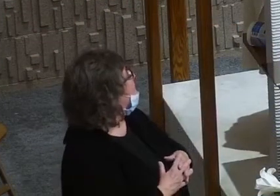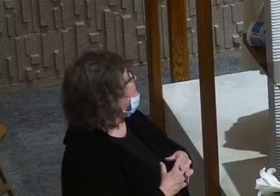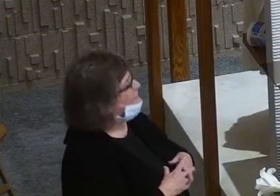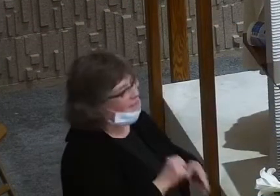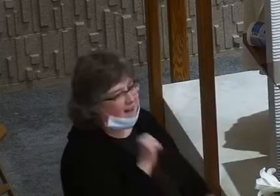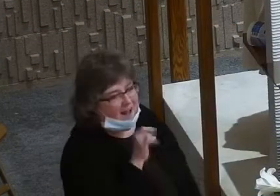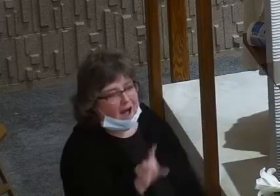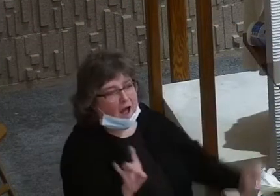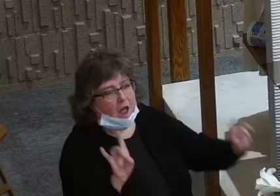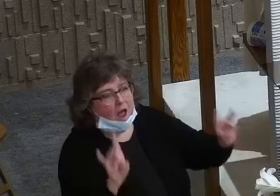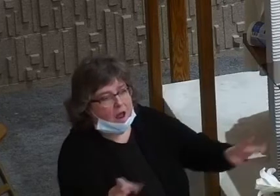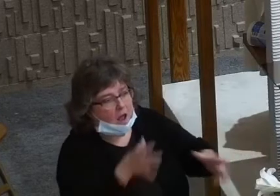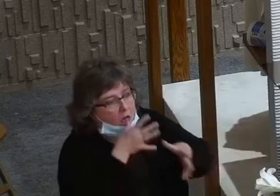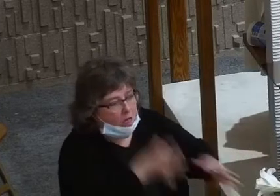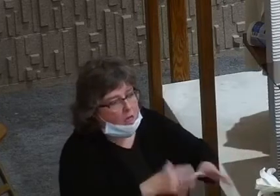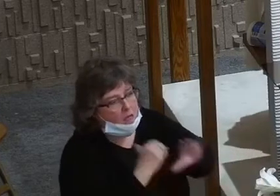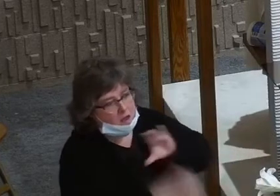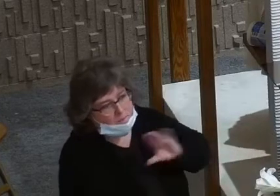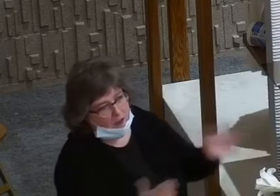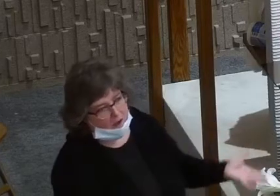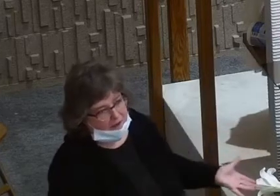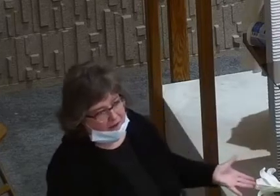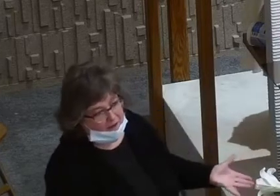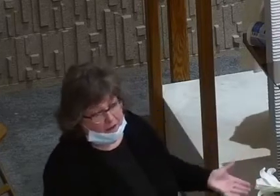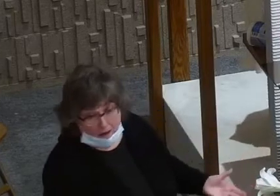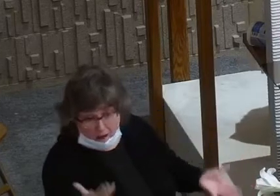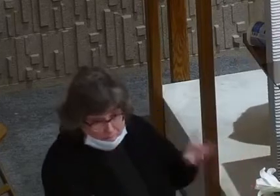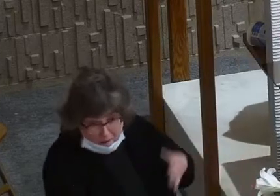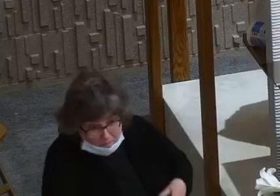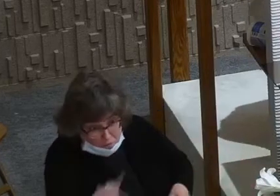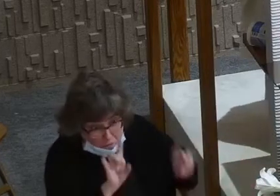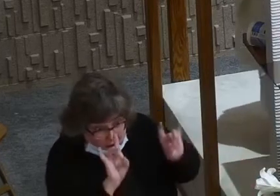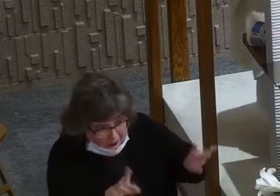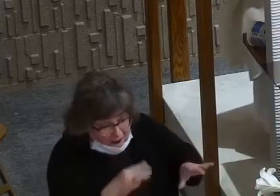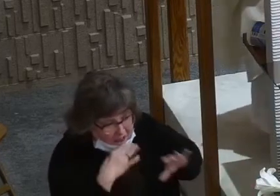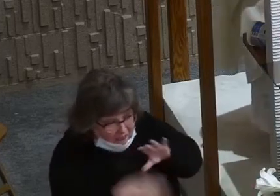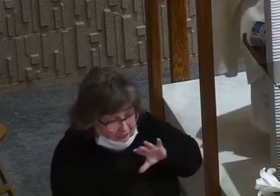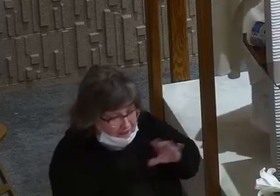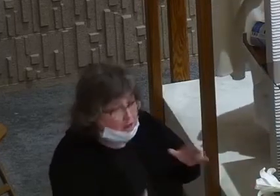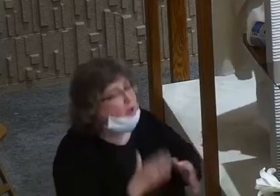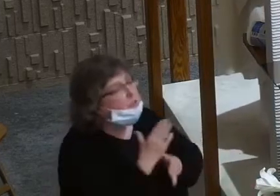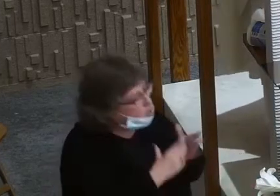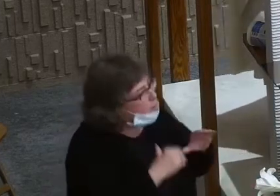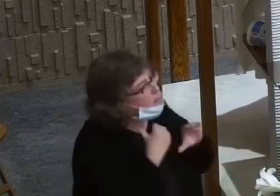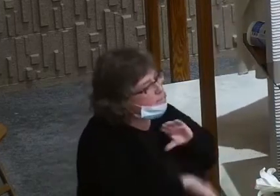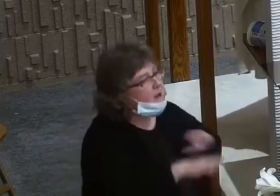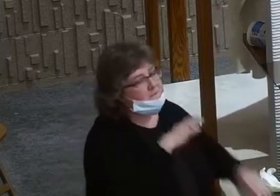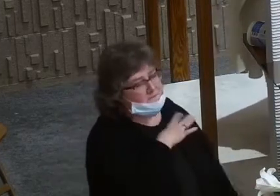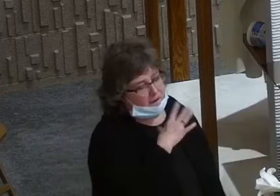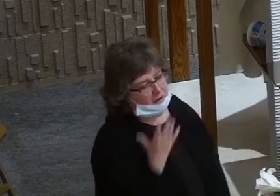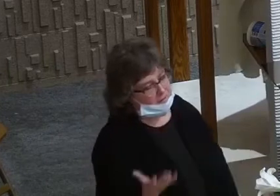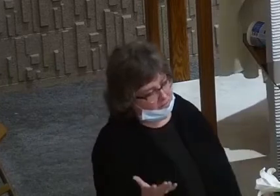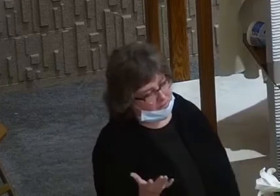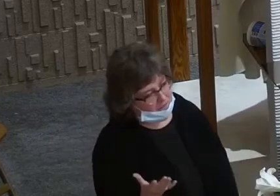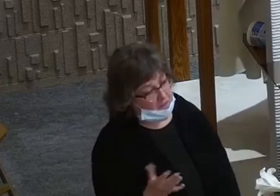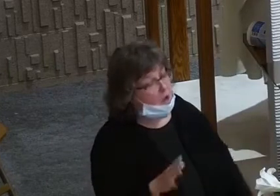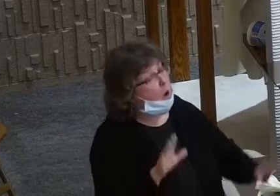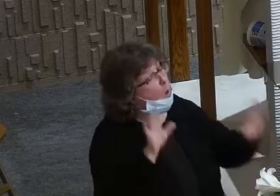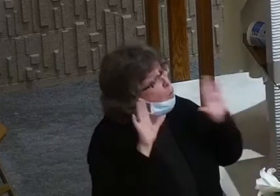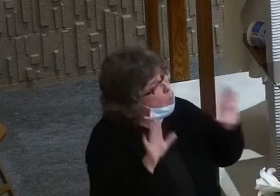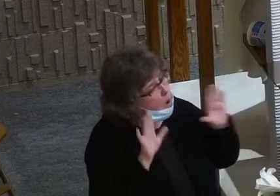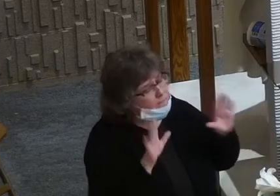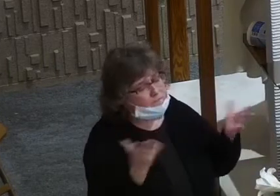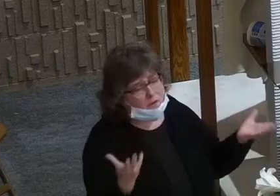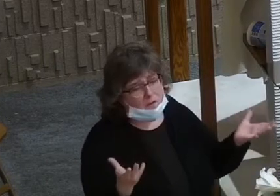I don't like email. Maybe you don't like email. Some email is fine, you know, some really